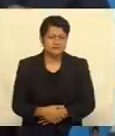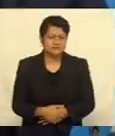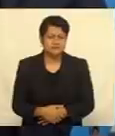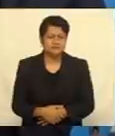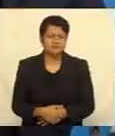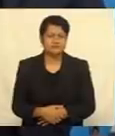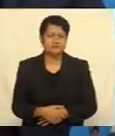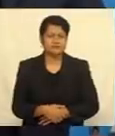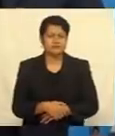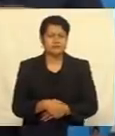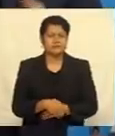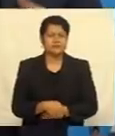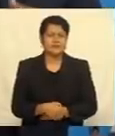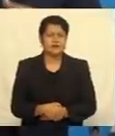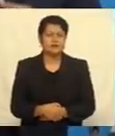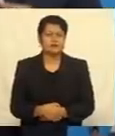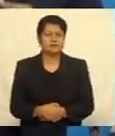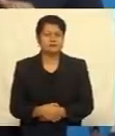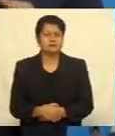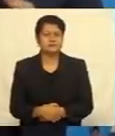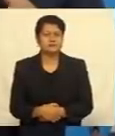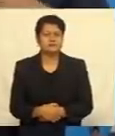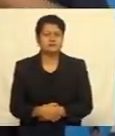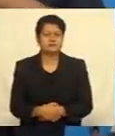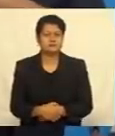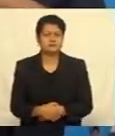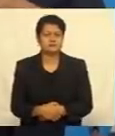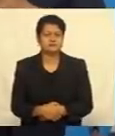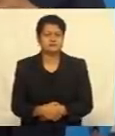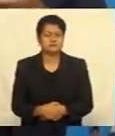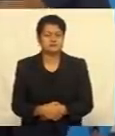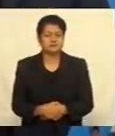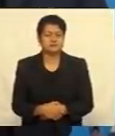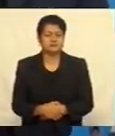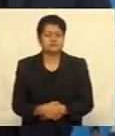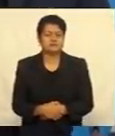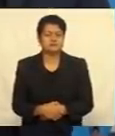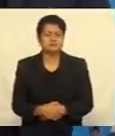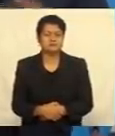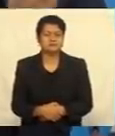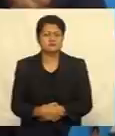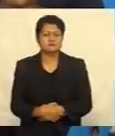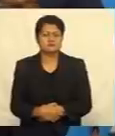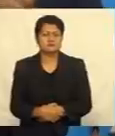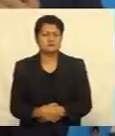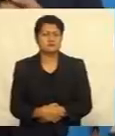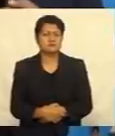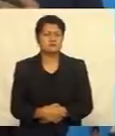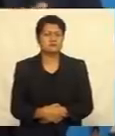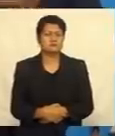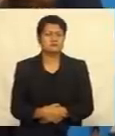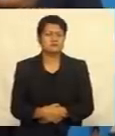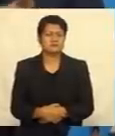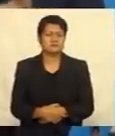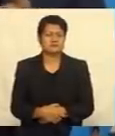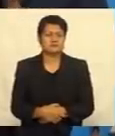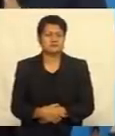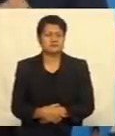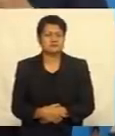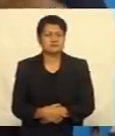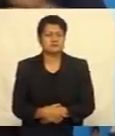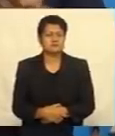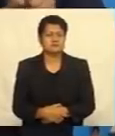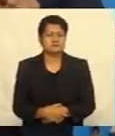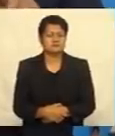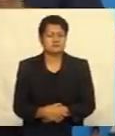health conditions that increase their risk of severe disease if they get COVID-19, as well as those working